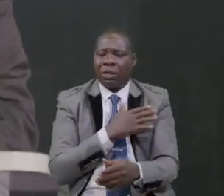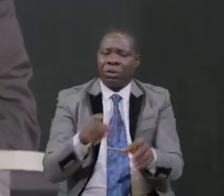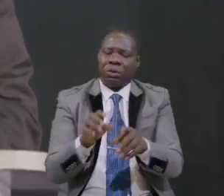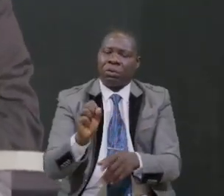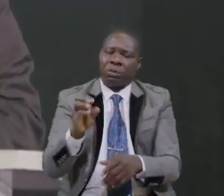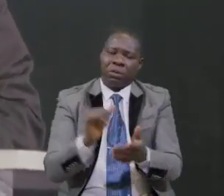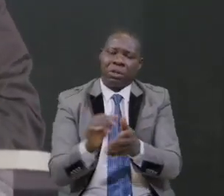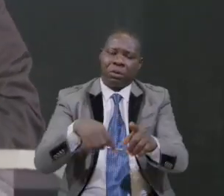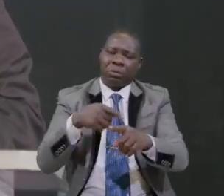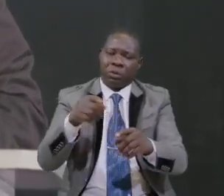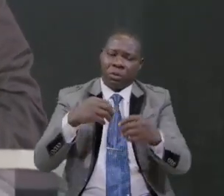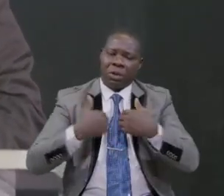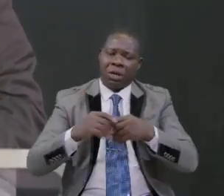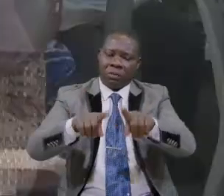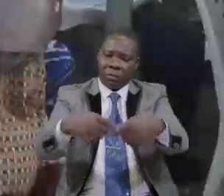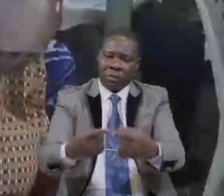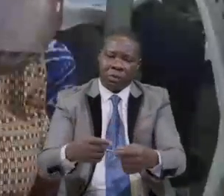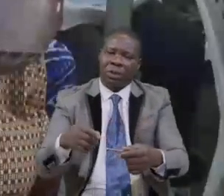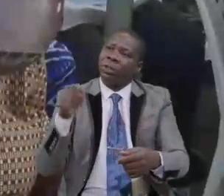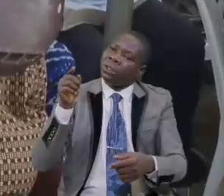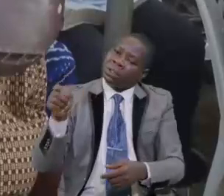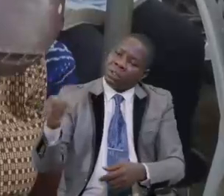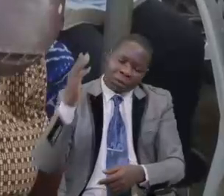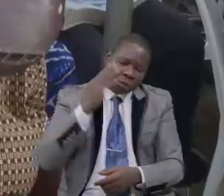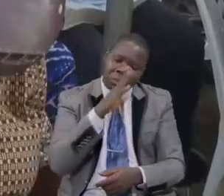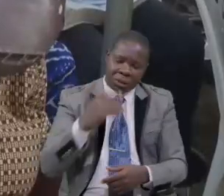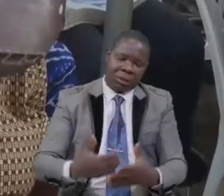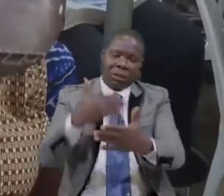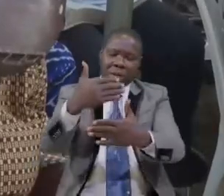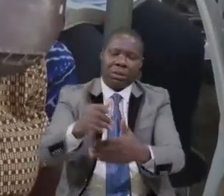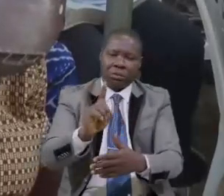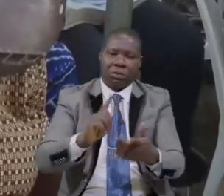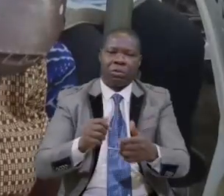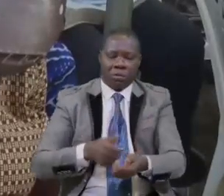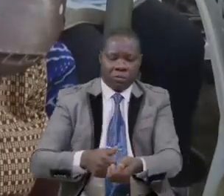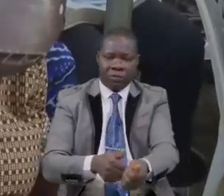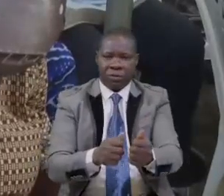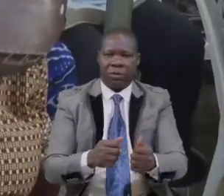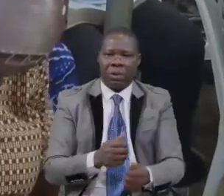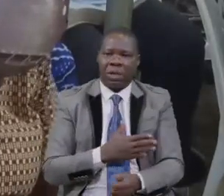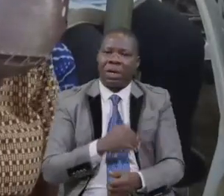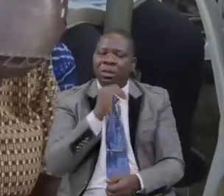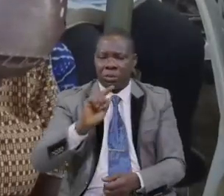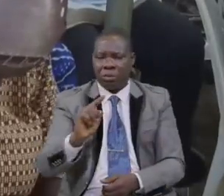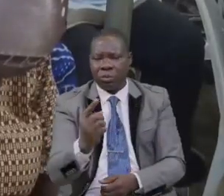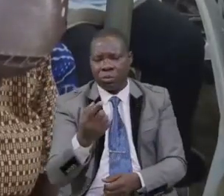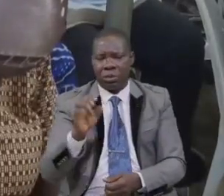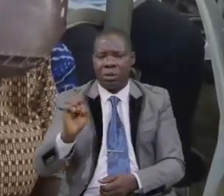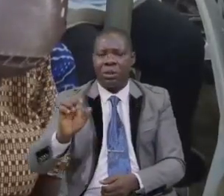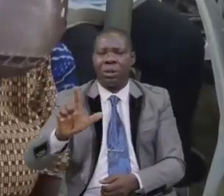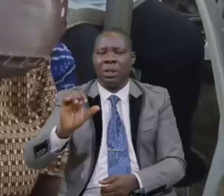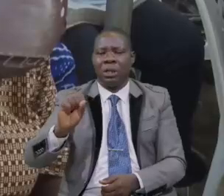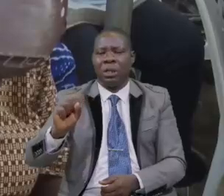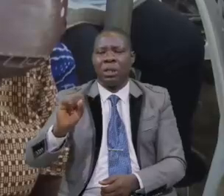the next one to follow. And it's not only Elisha. Think about Jeremiah. God